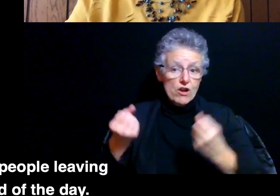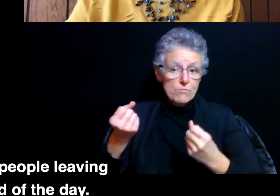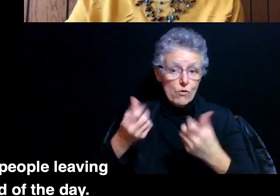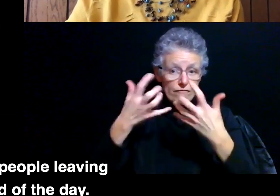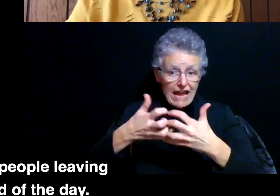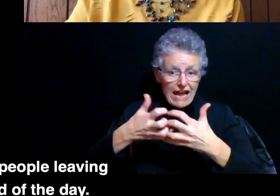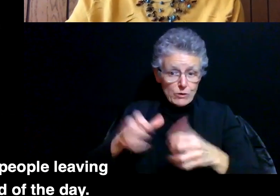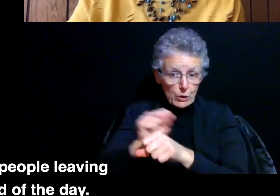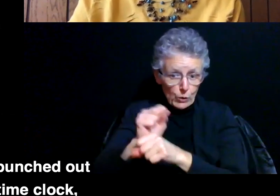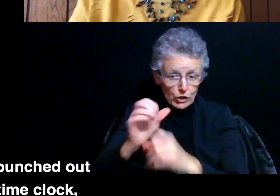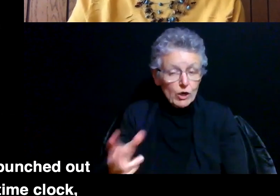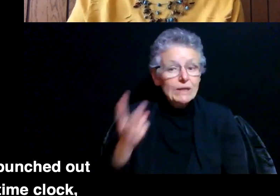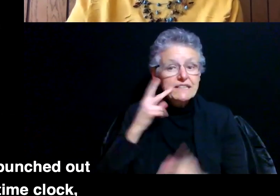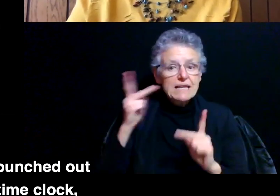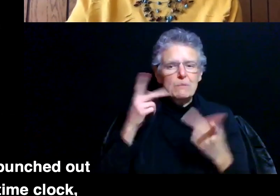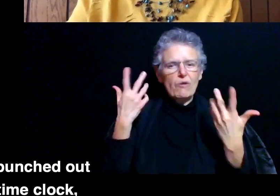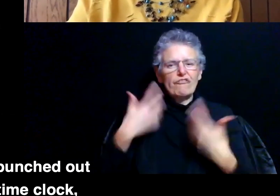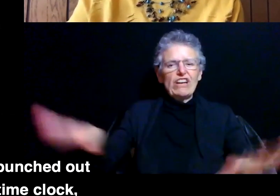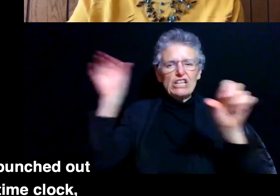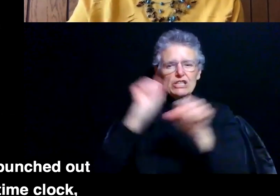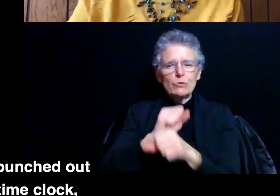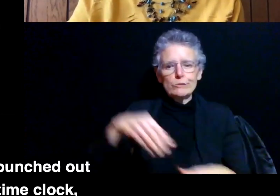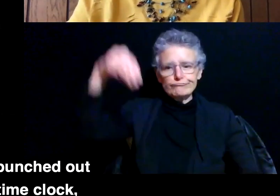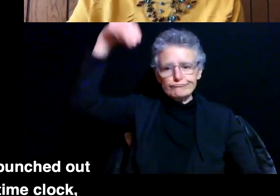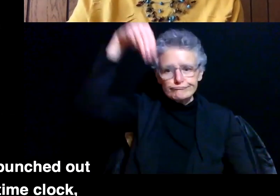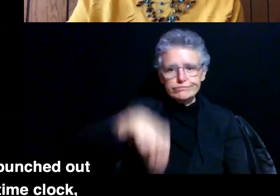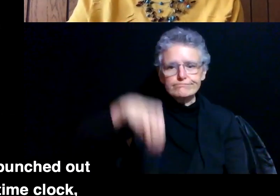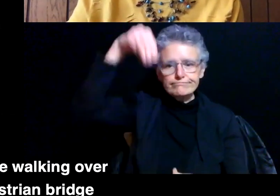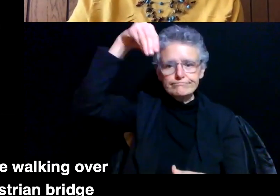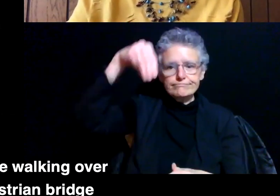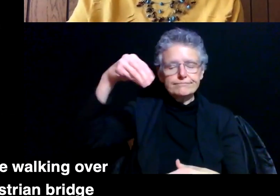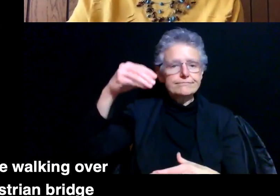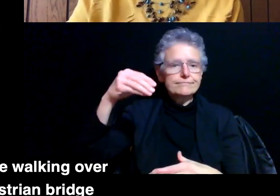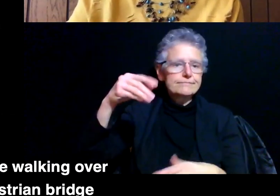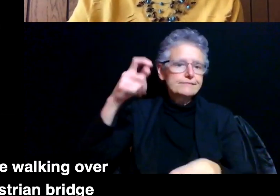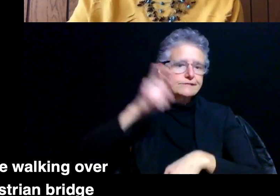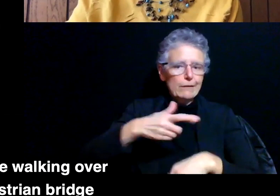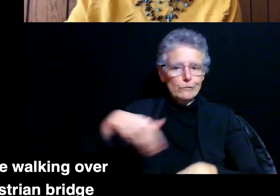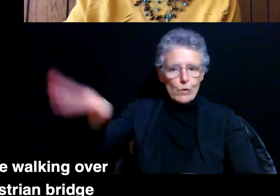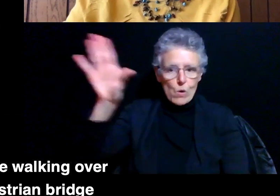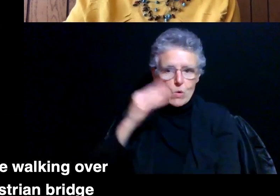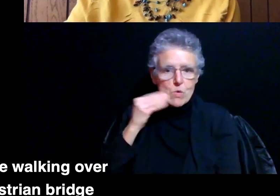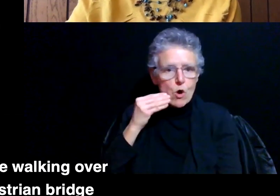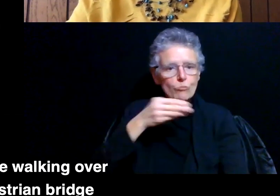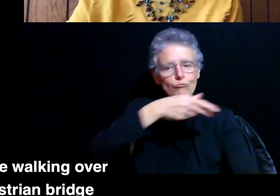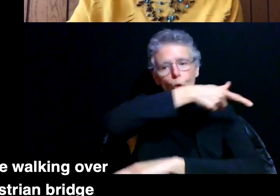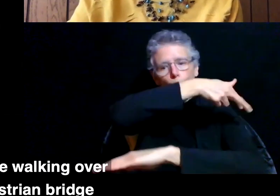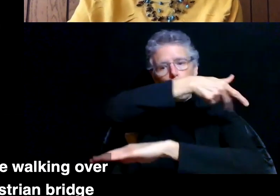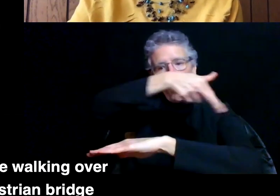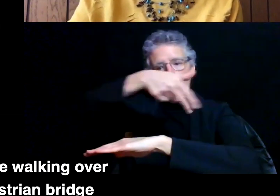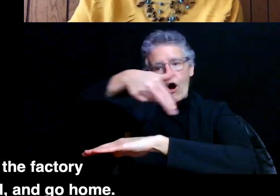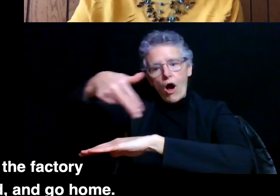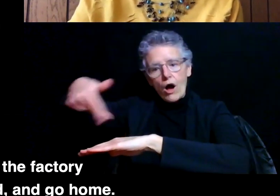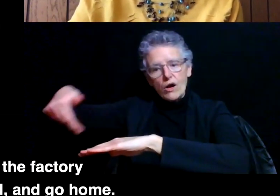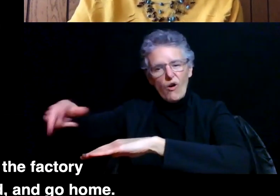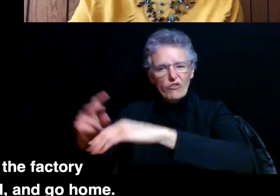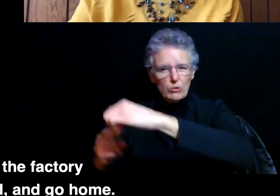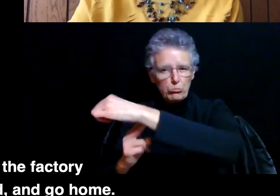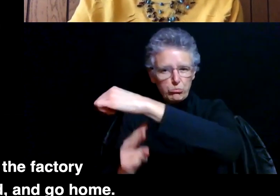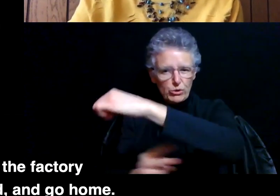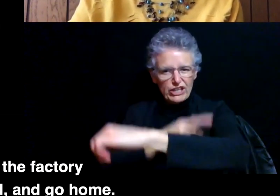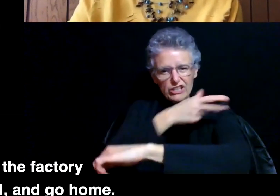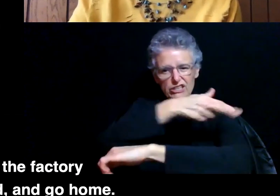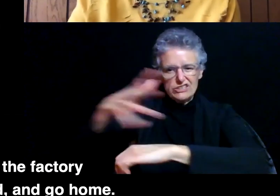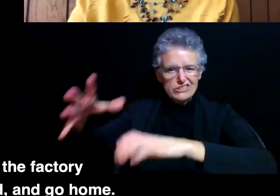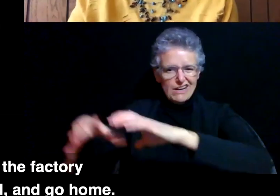people leaving at the end of the day. They've punched out on the time clock, and they are walking over this pedestrian bridge to leave the